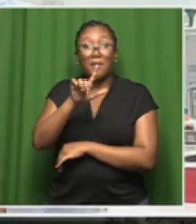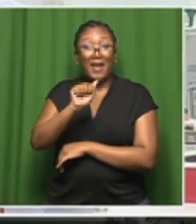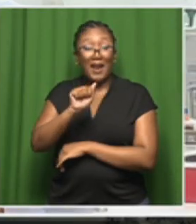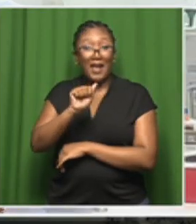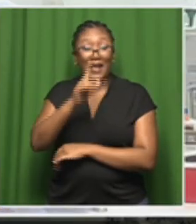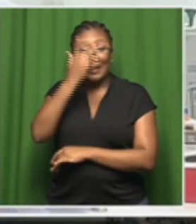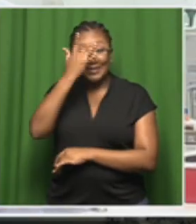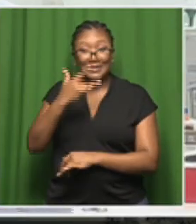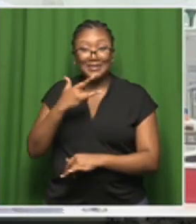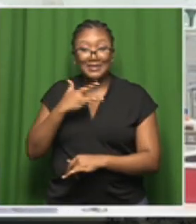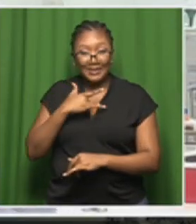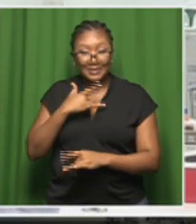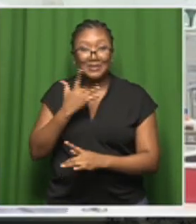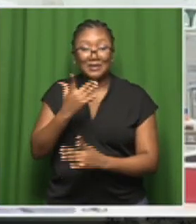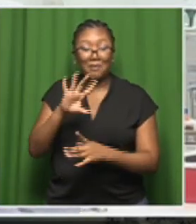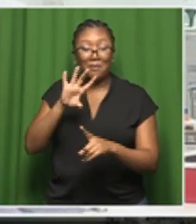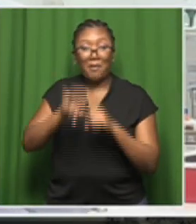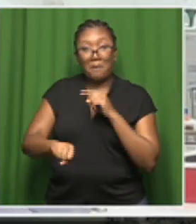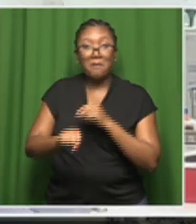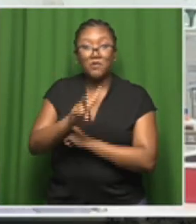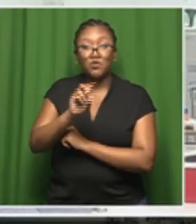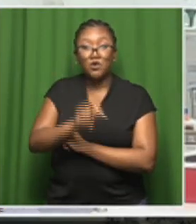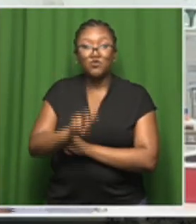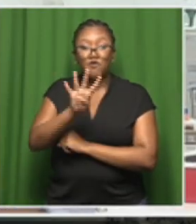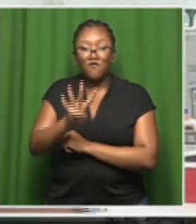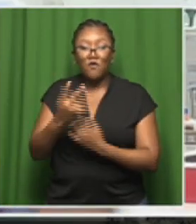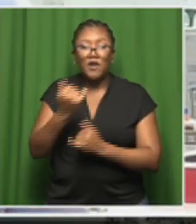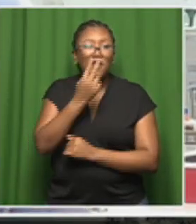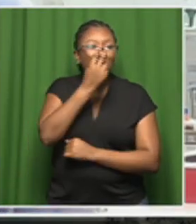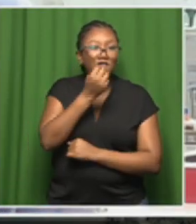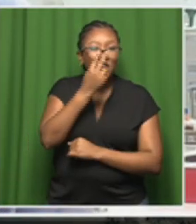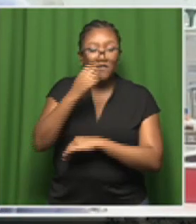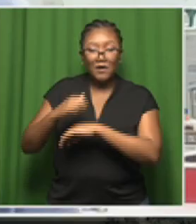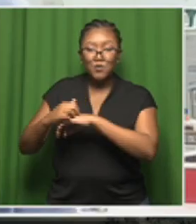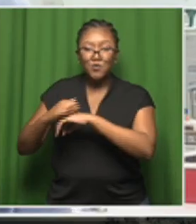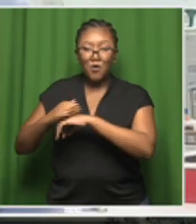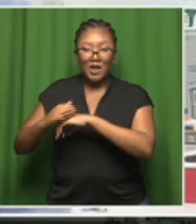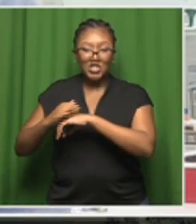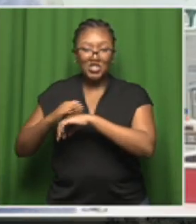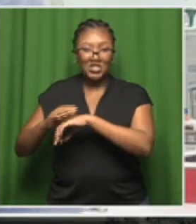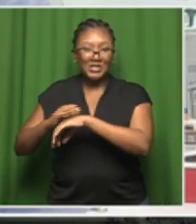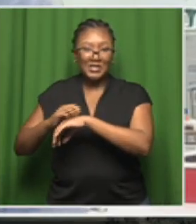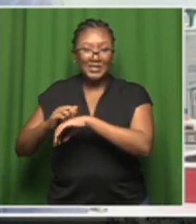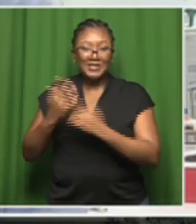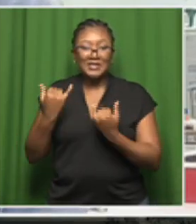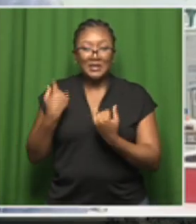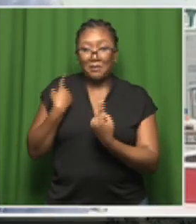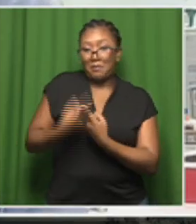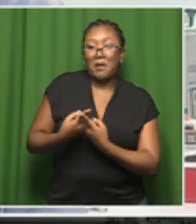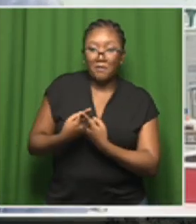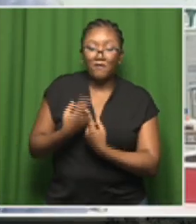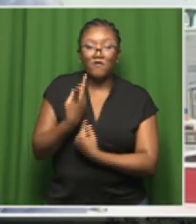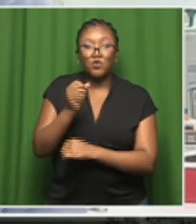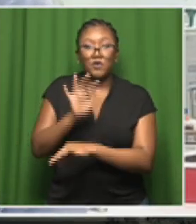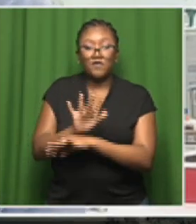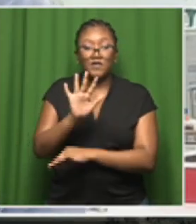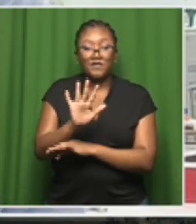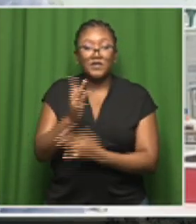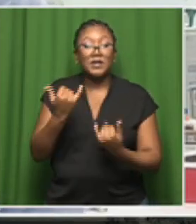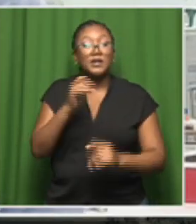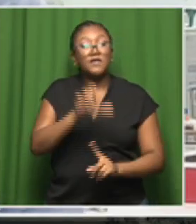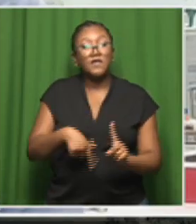2024, surpassing the figures from fever rash surveillance since 2015. So to chat to us more about this, we are joined